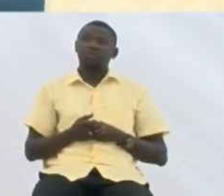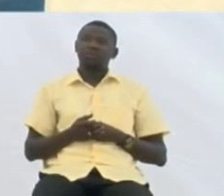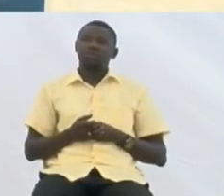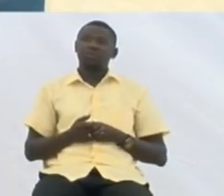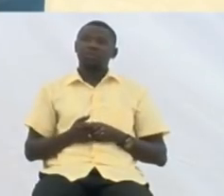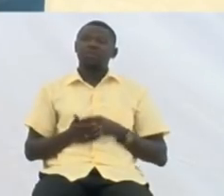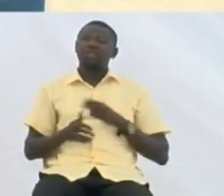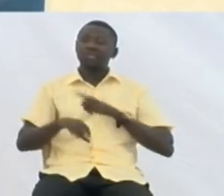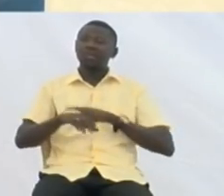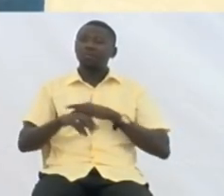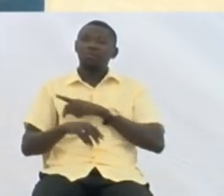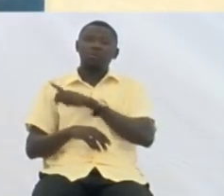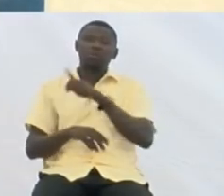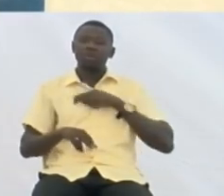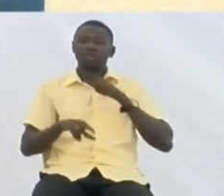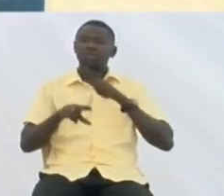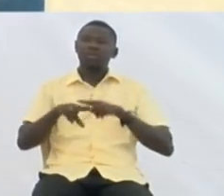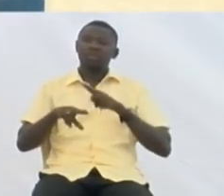While we were seated,